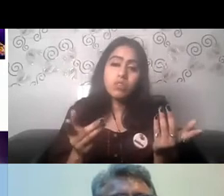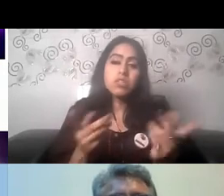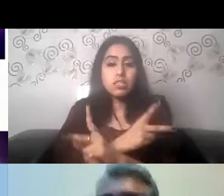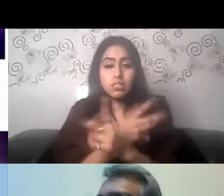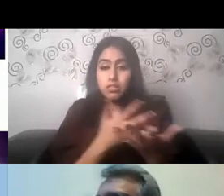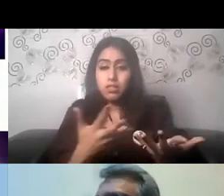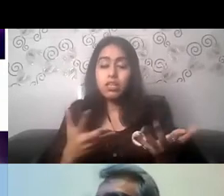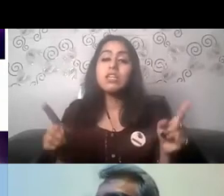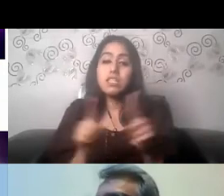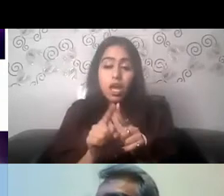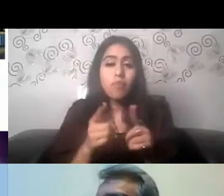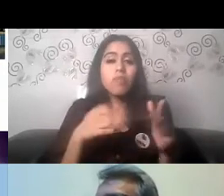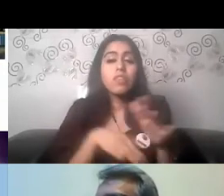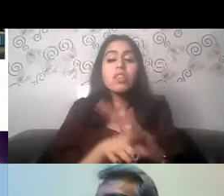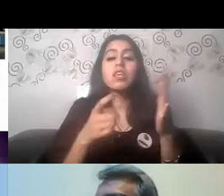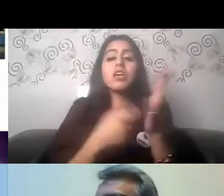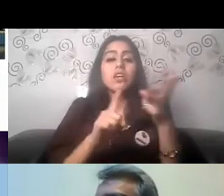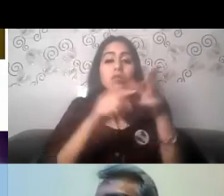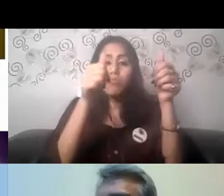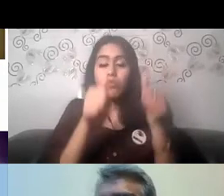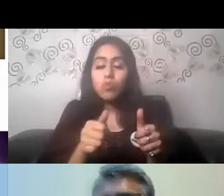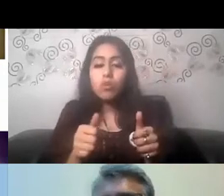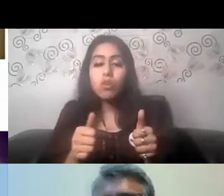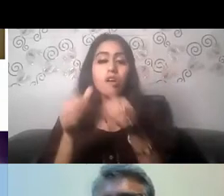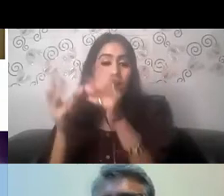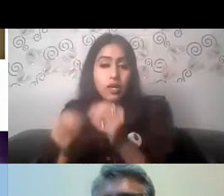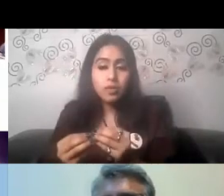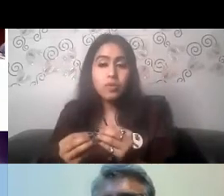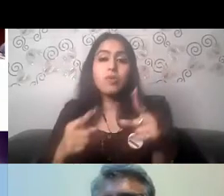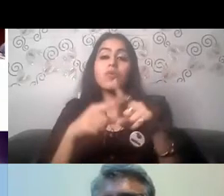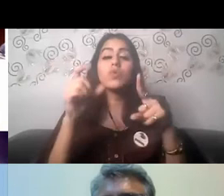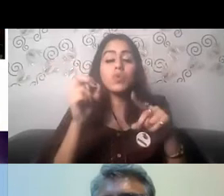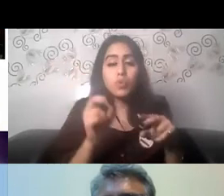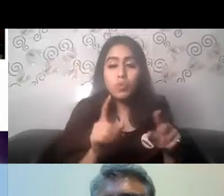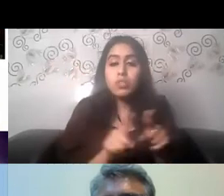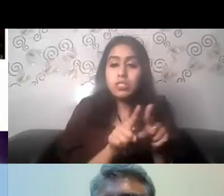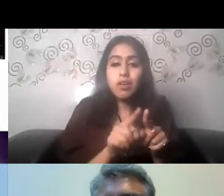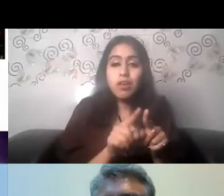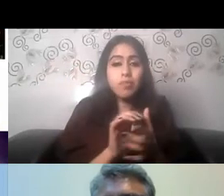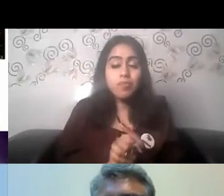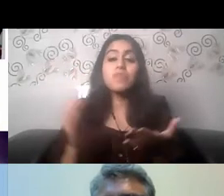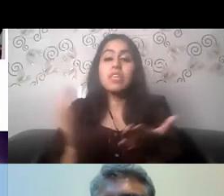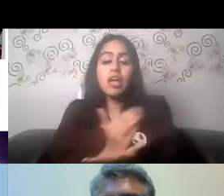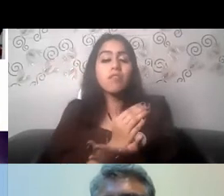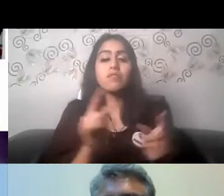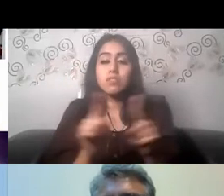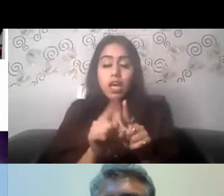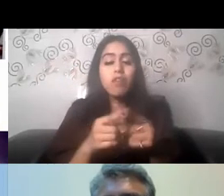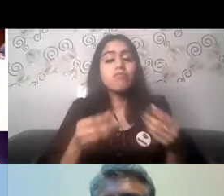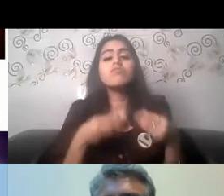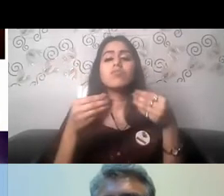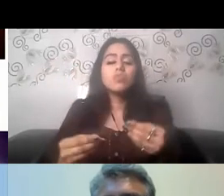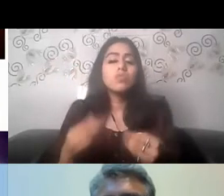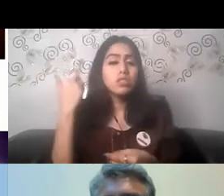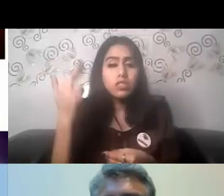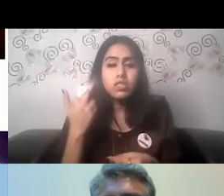about reporting and being accountable to about the diversity of your staff team. We would really recommend